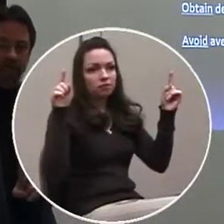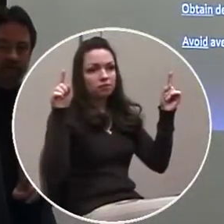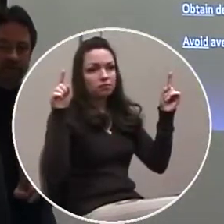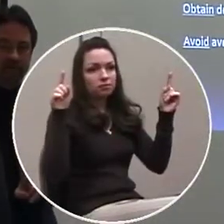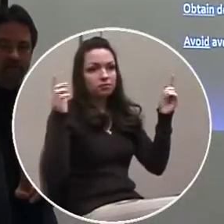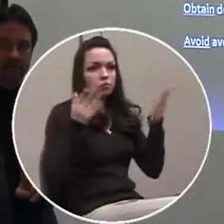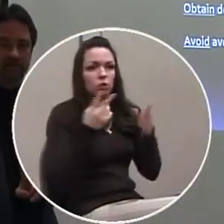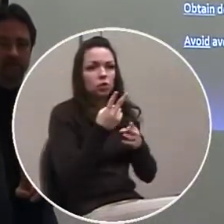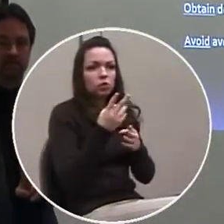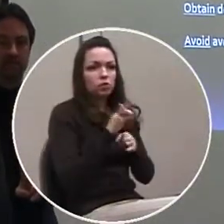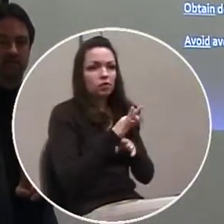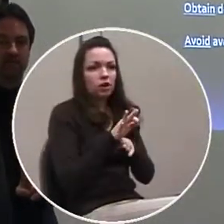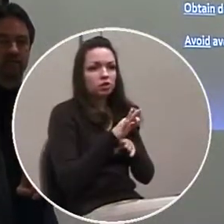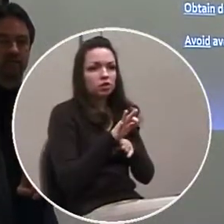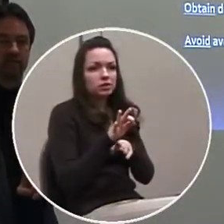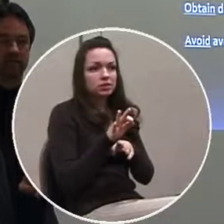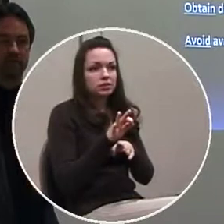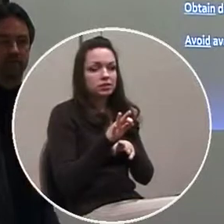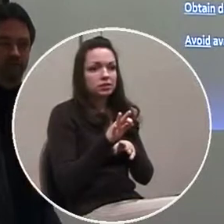two functions?